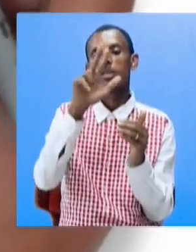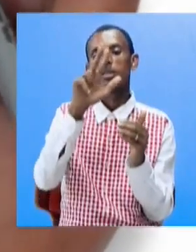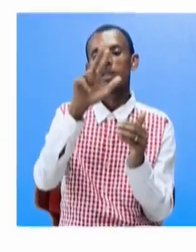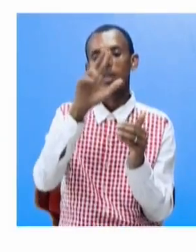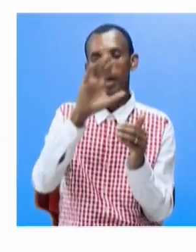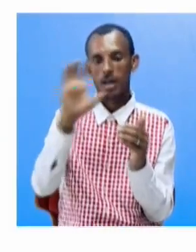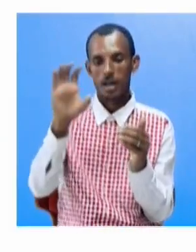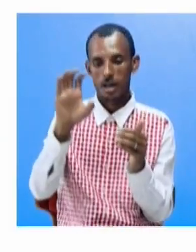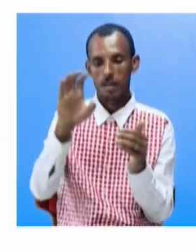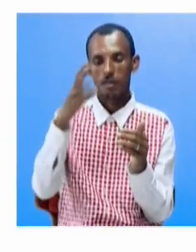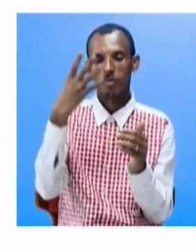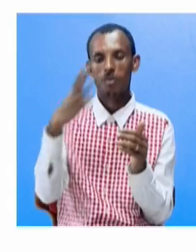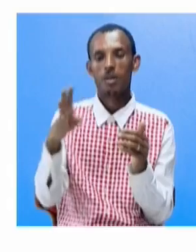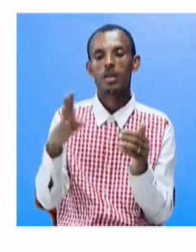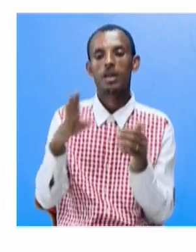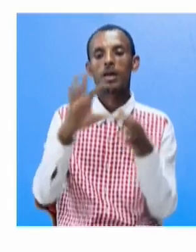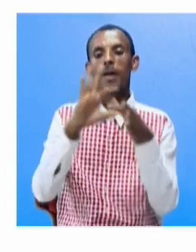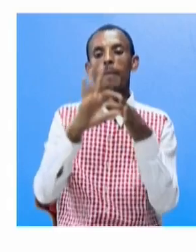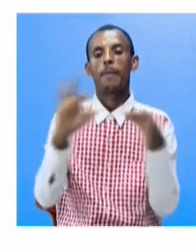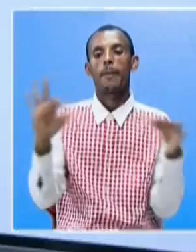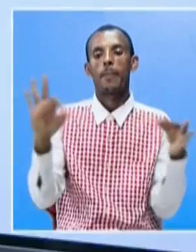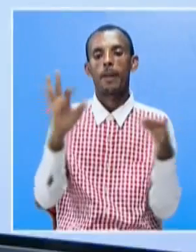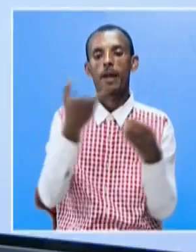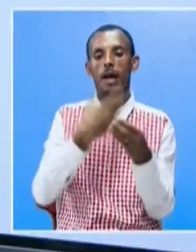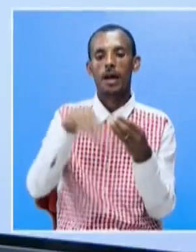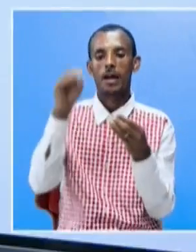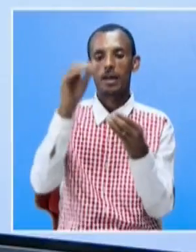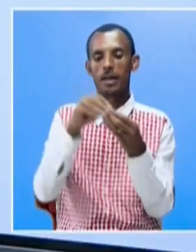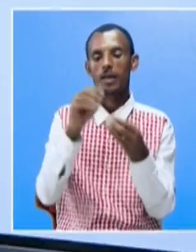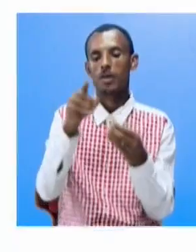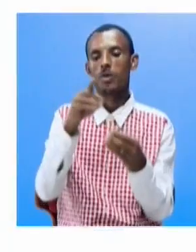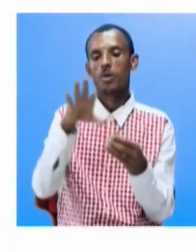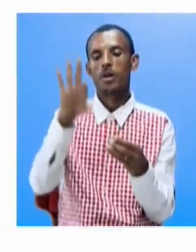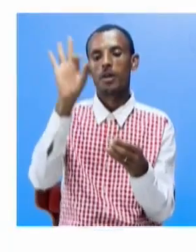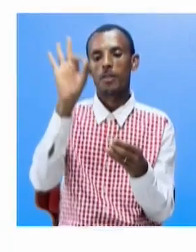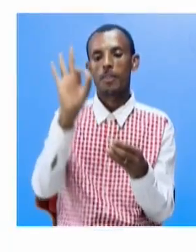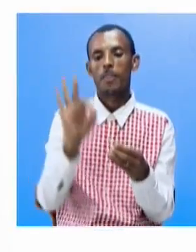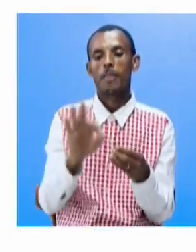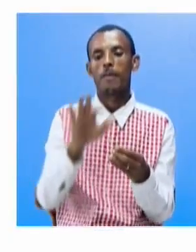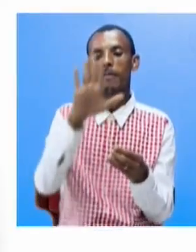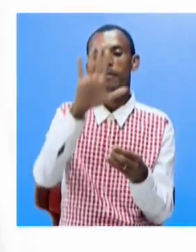340 meter. So adding these two, you will have